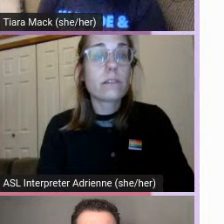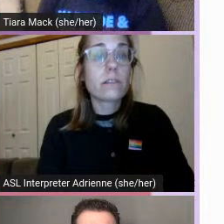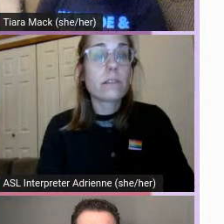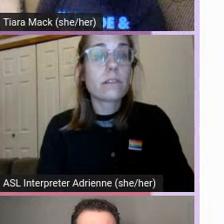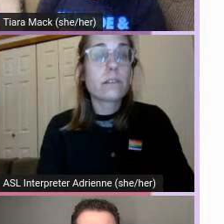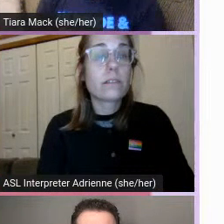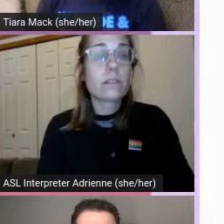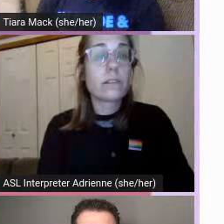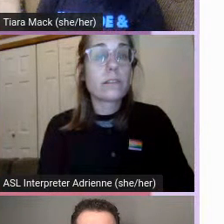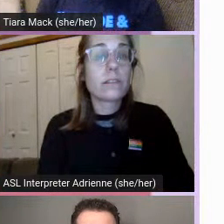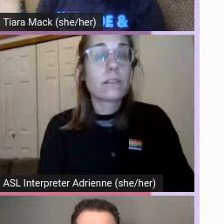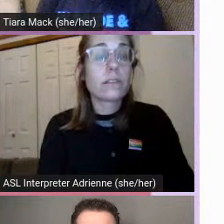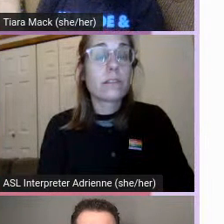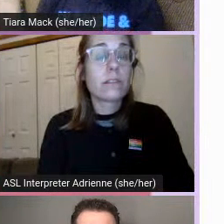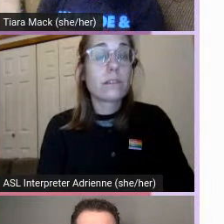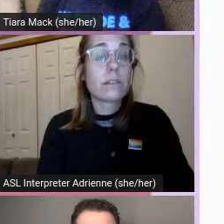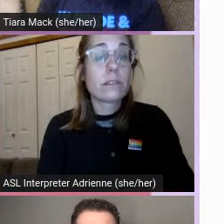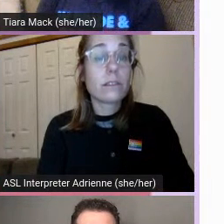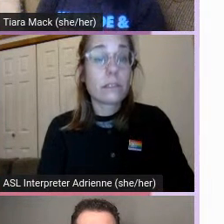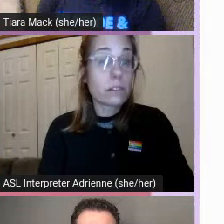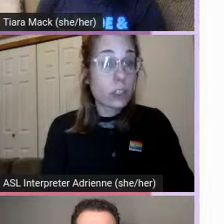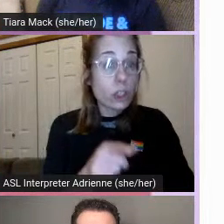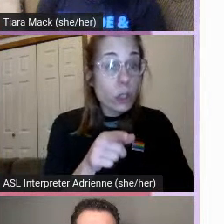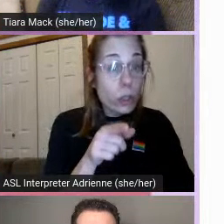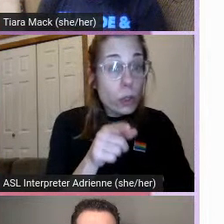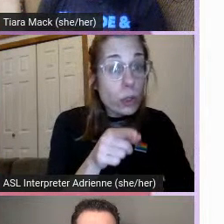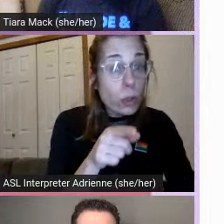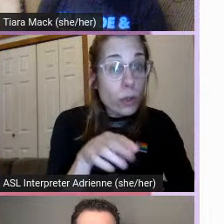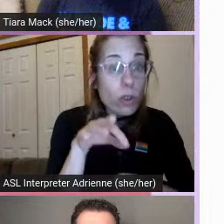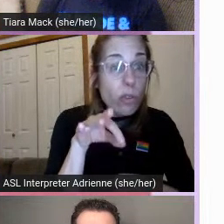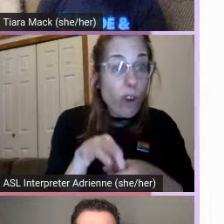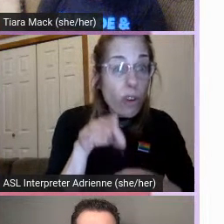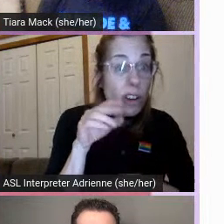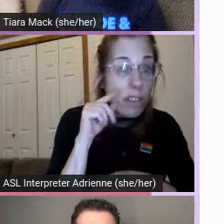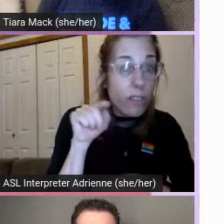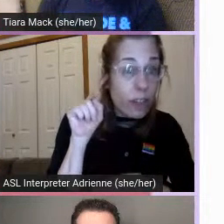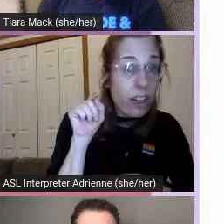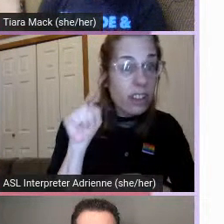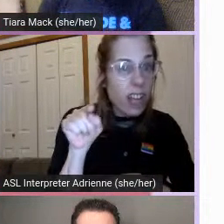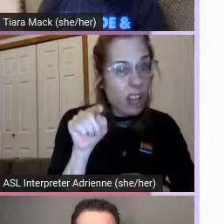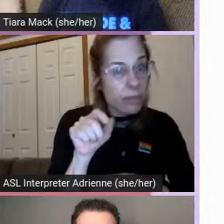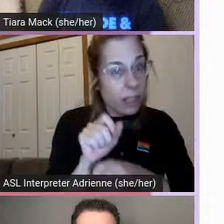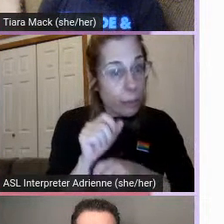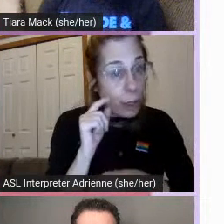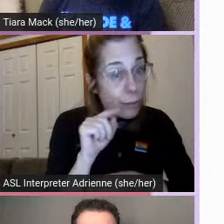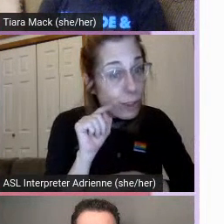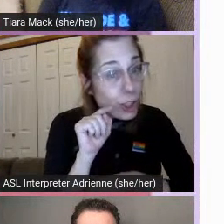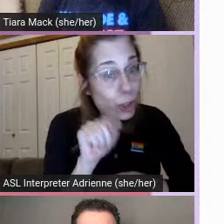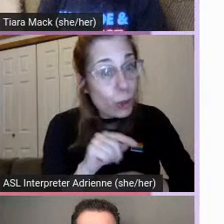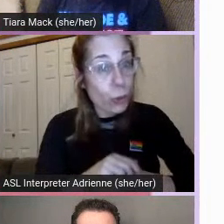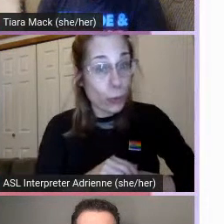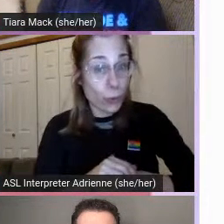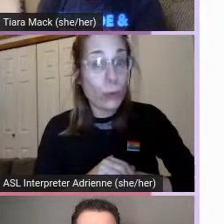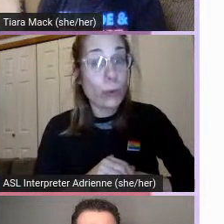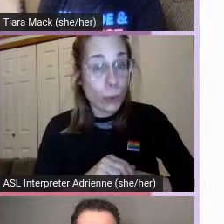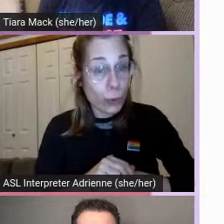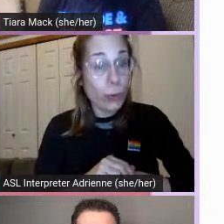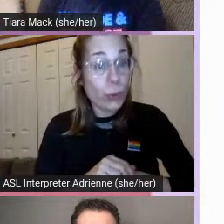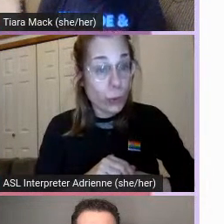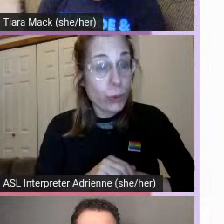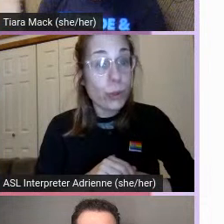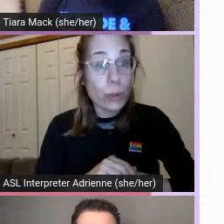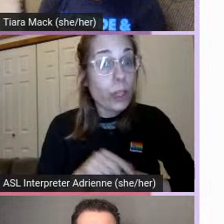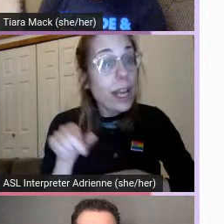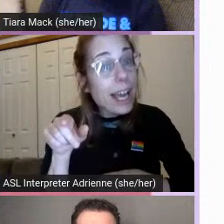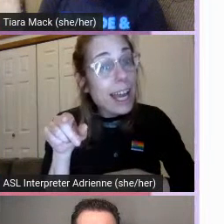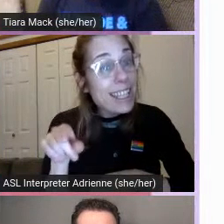So like folks said, you are their constituent and they represent you, and they want you to support them